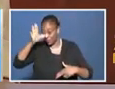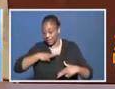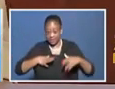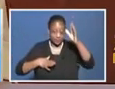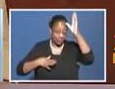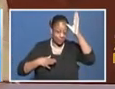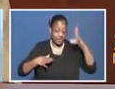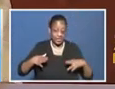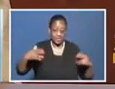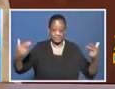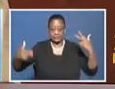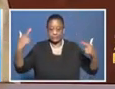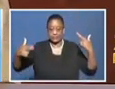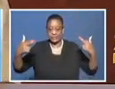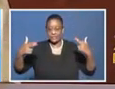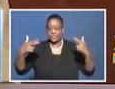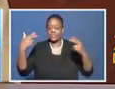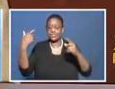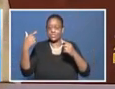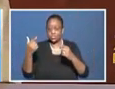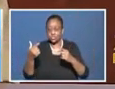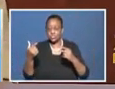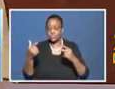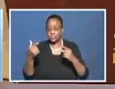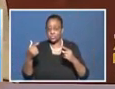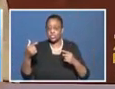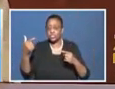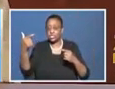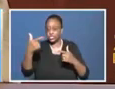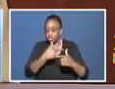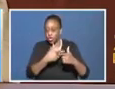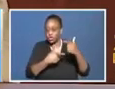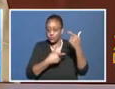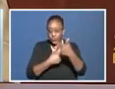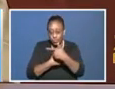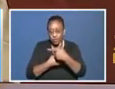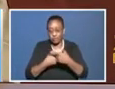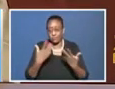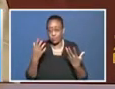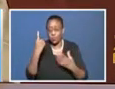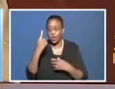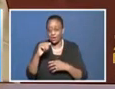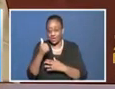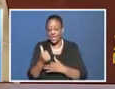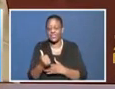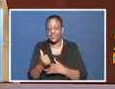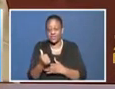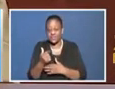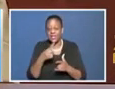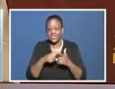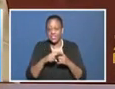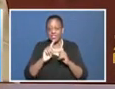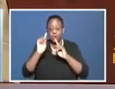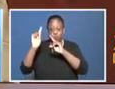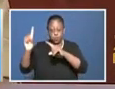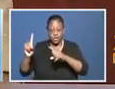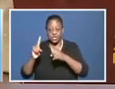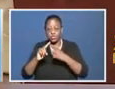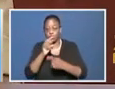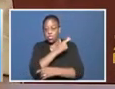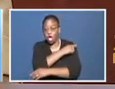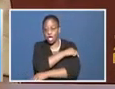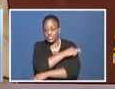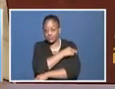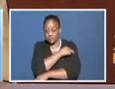individually. They shot themselves, not themselves, but shot each other. And they were later taken to hospital